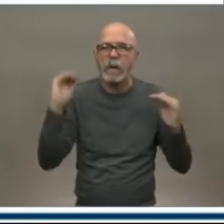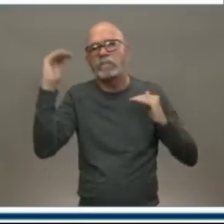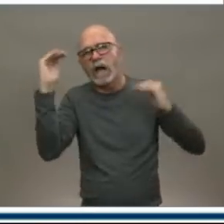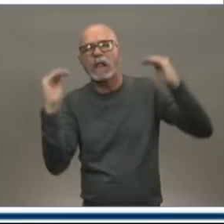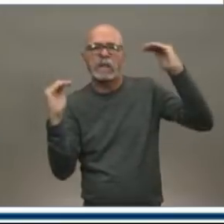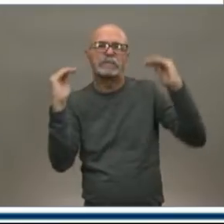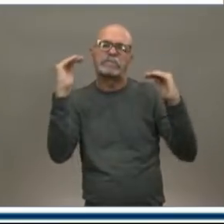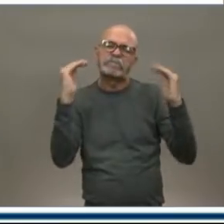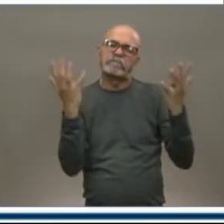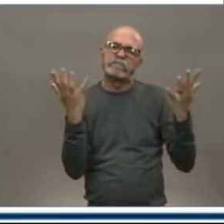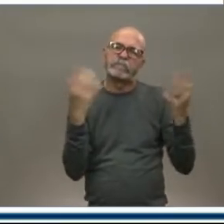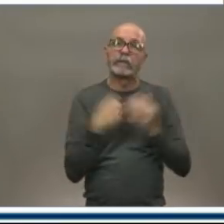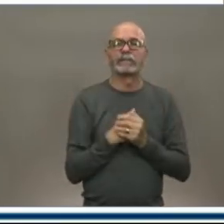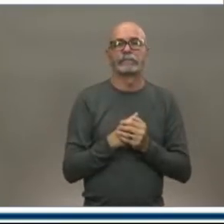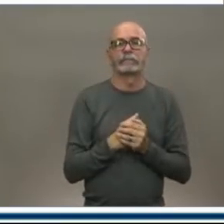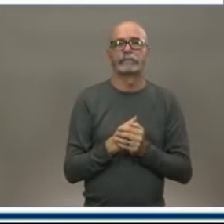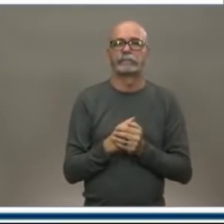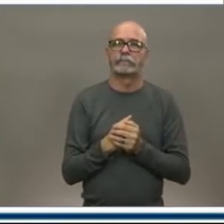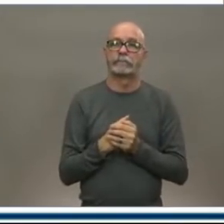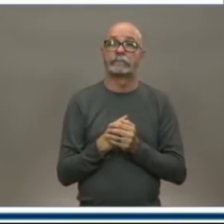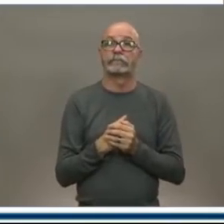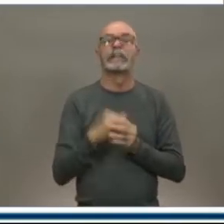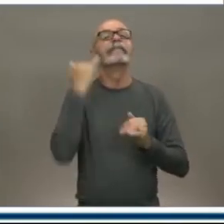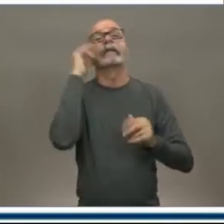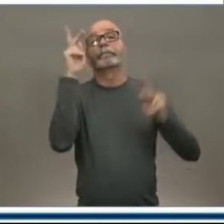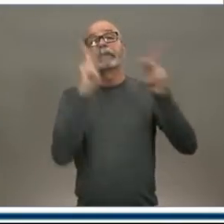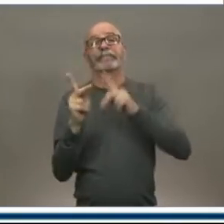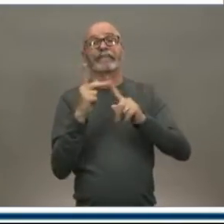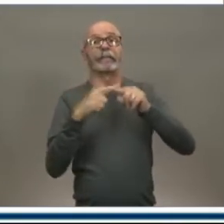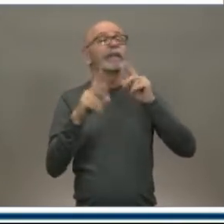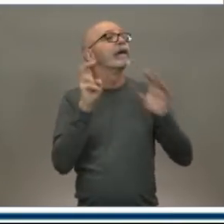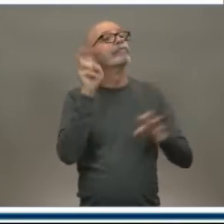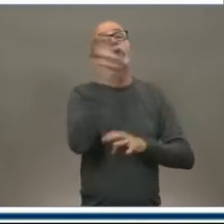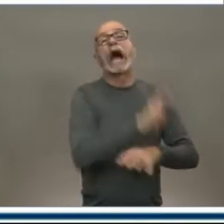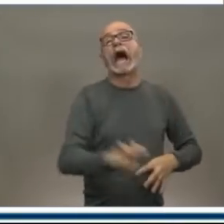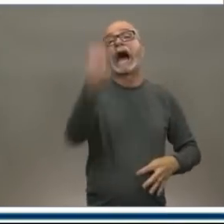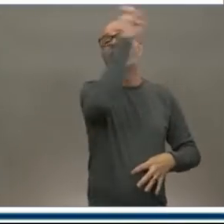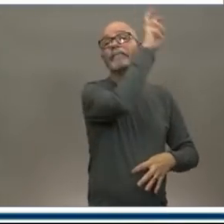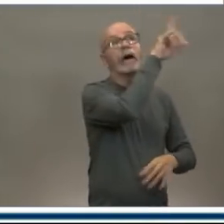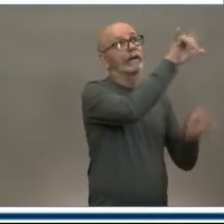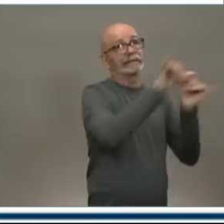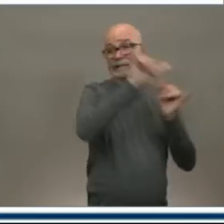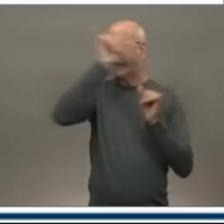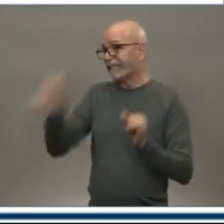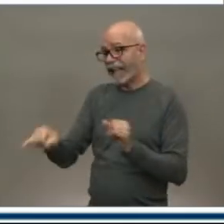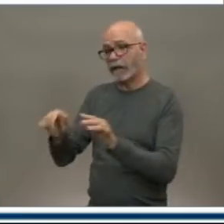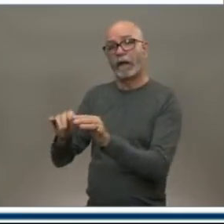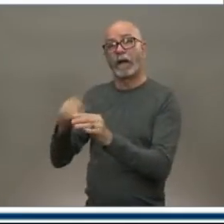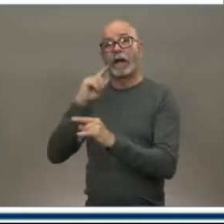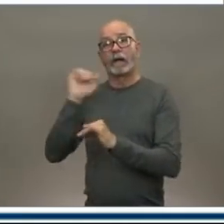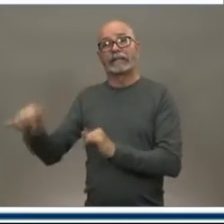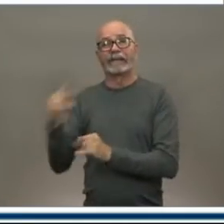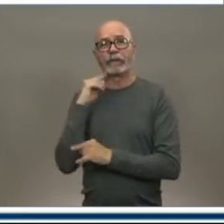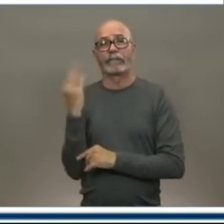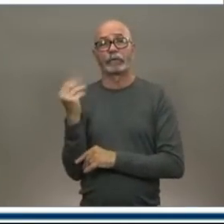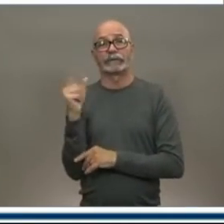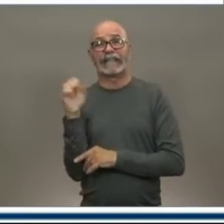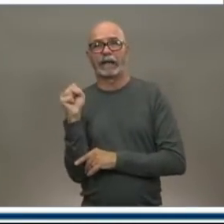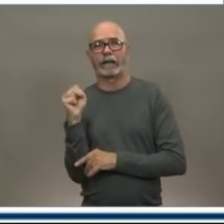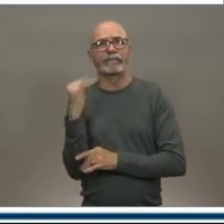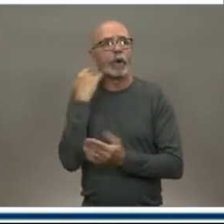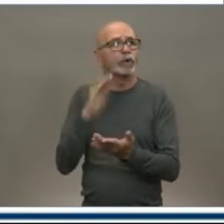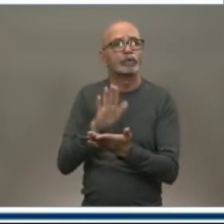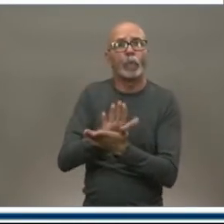in our healthcare system, or kids going to school? So I don't believe it's necessary yet, but it's certainly something that we may need to look at down the road.